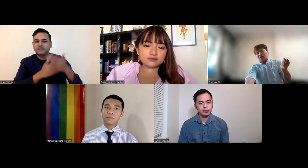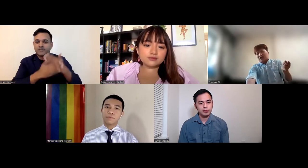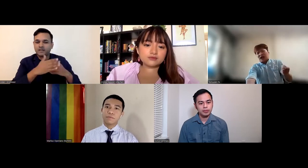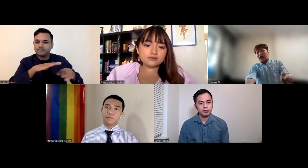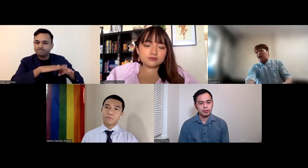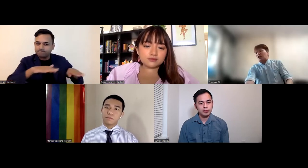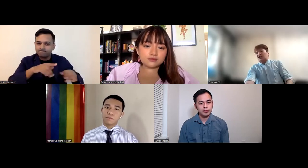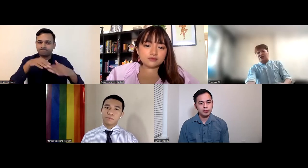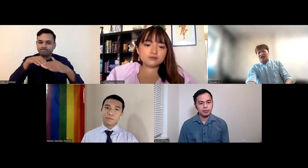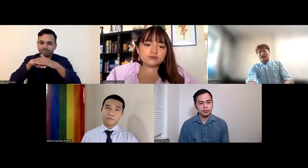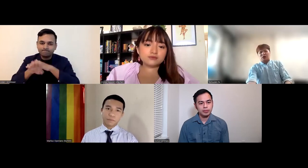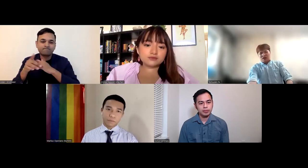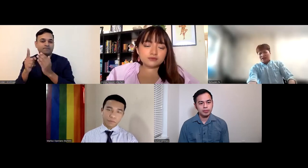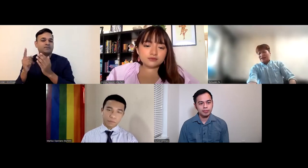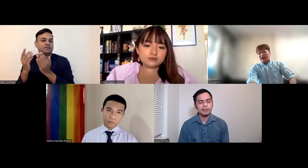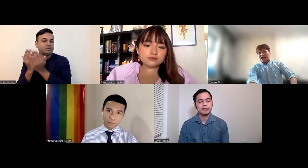Therefore,